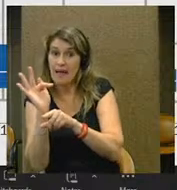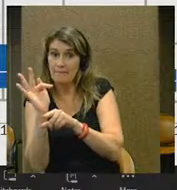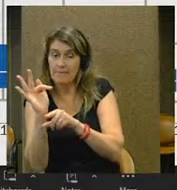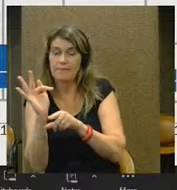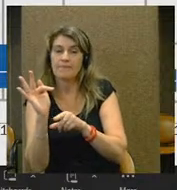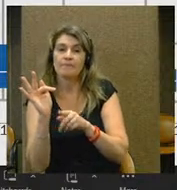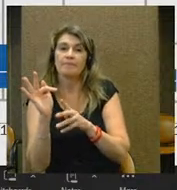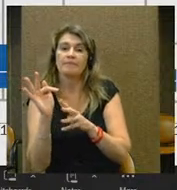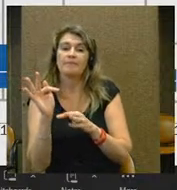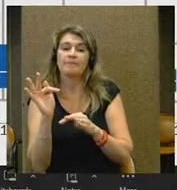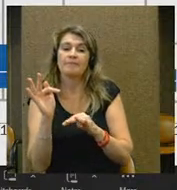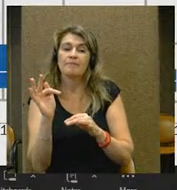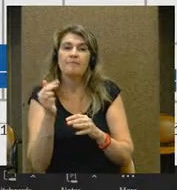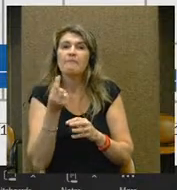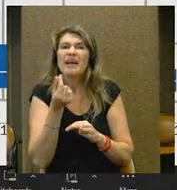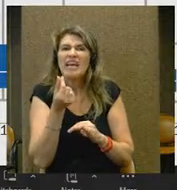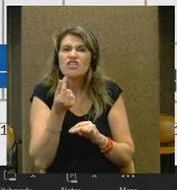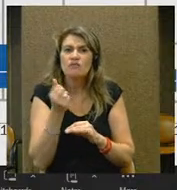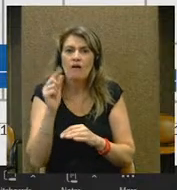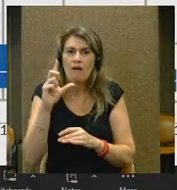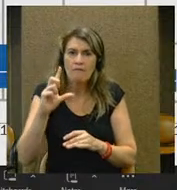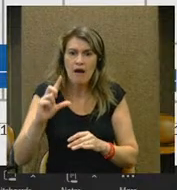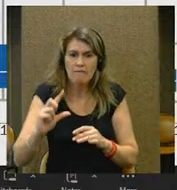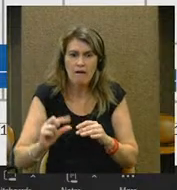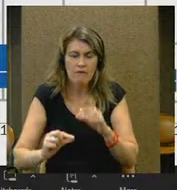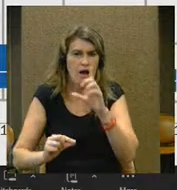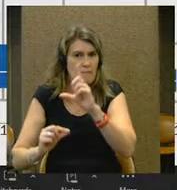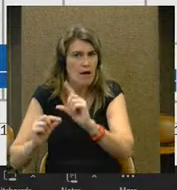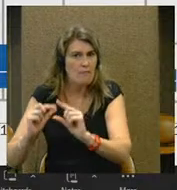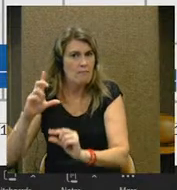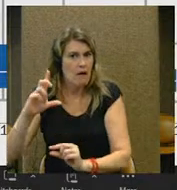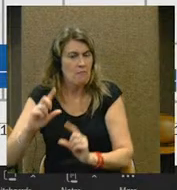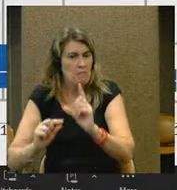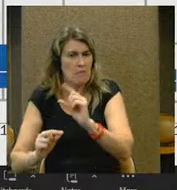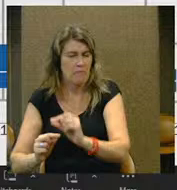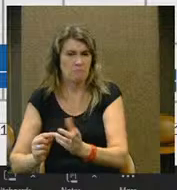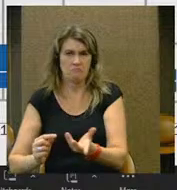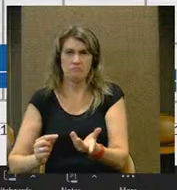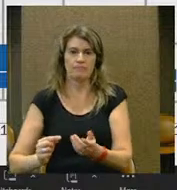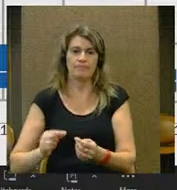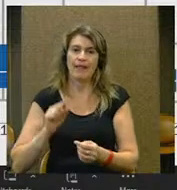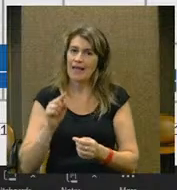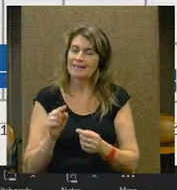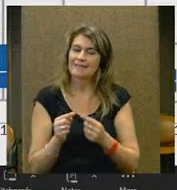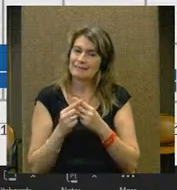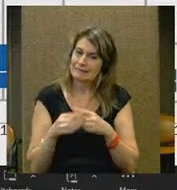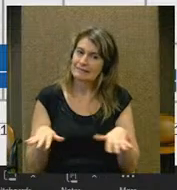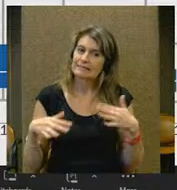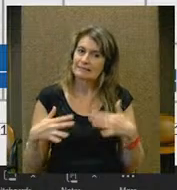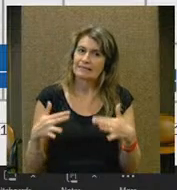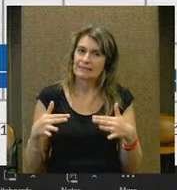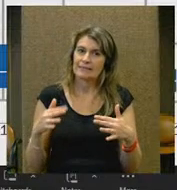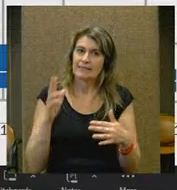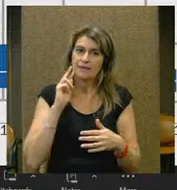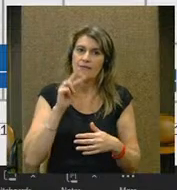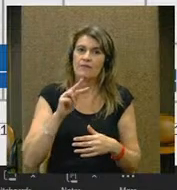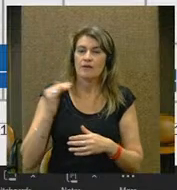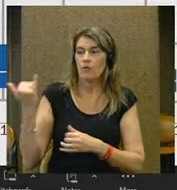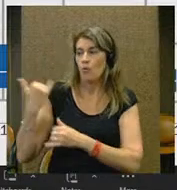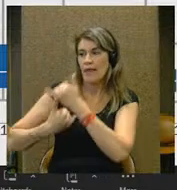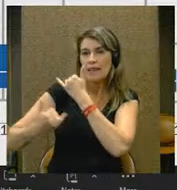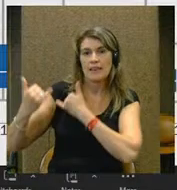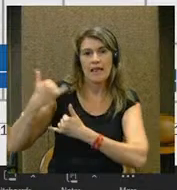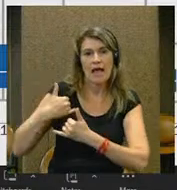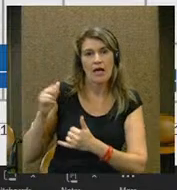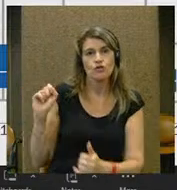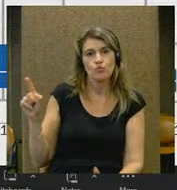to go down. And so this creates a real challenge. You hear stories about those